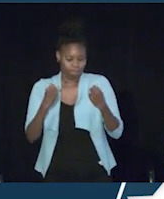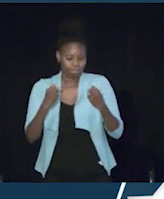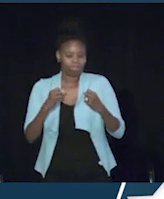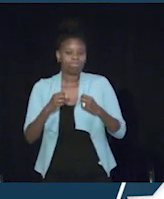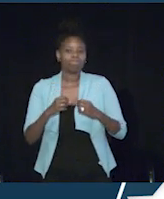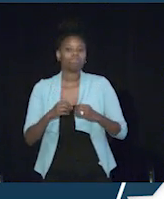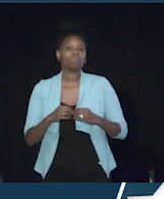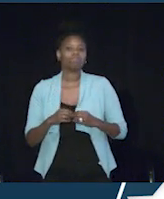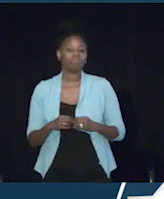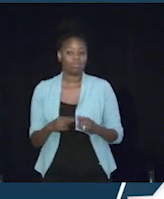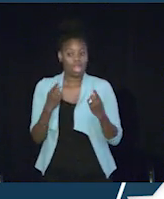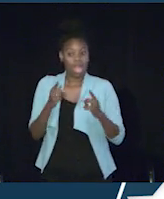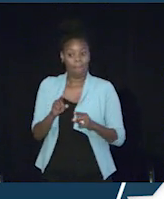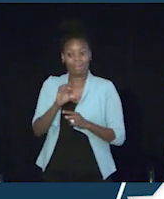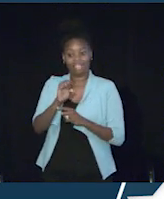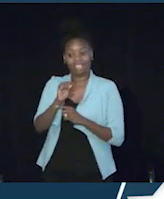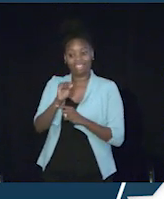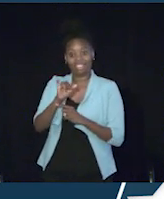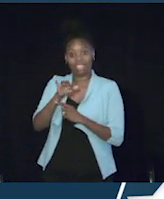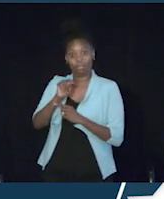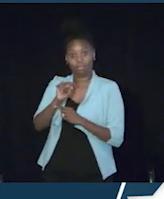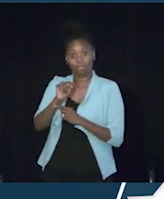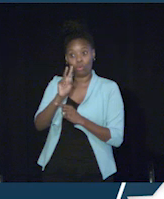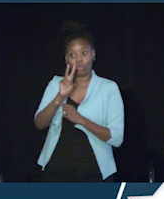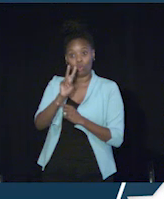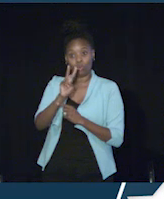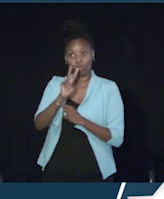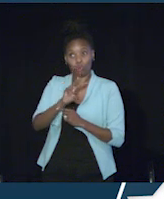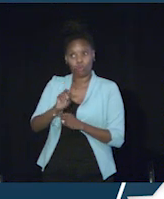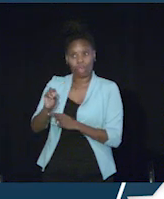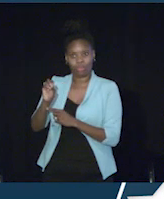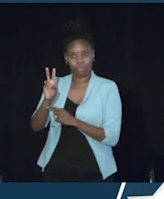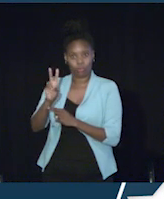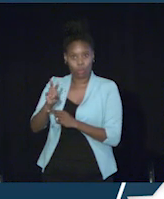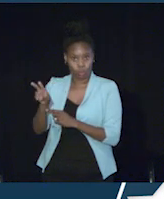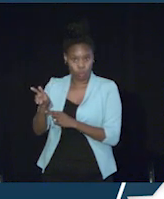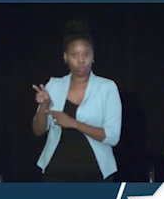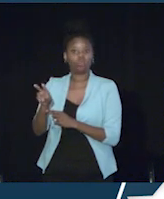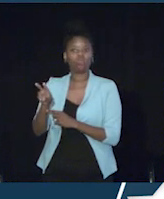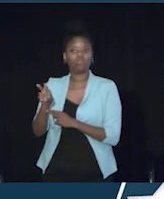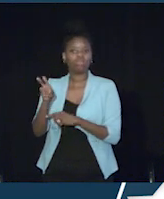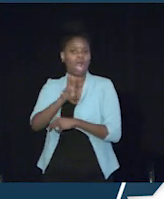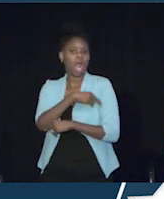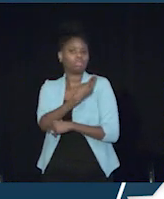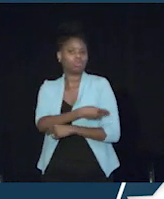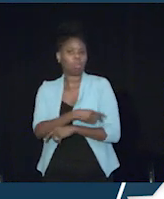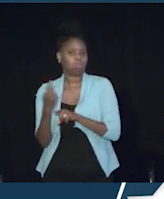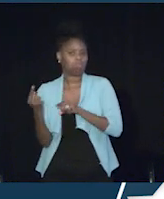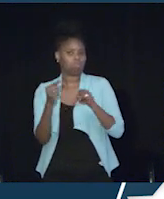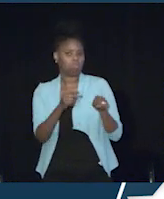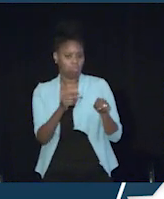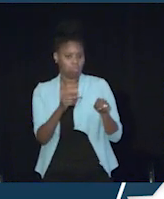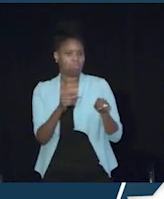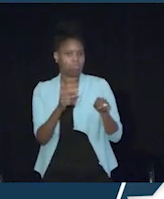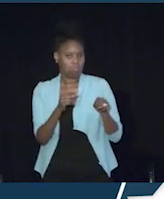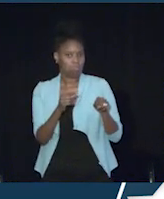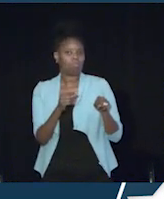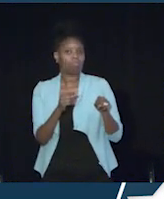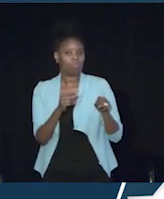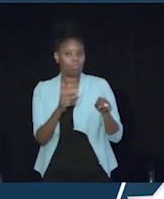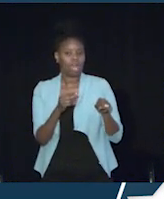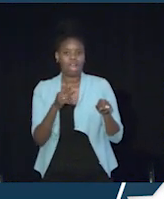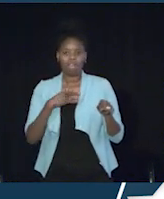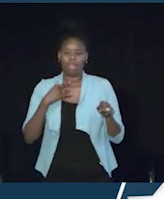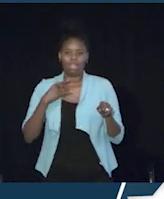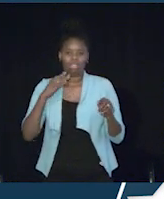in September of 2022, I went to the hospital, and I was, I was